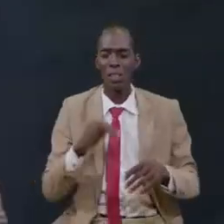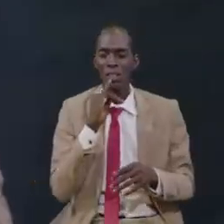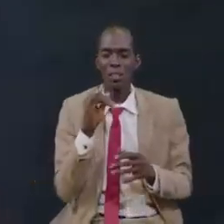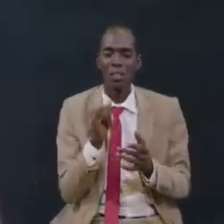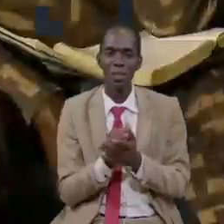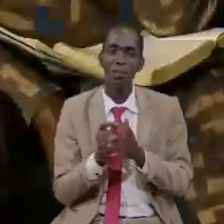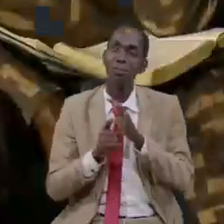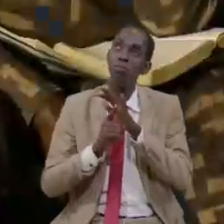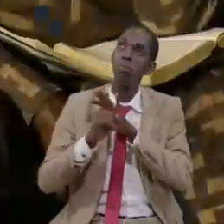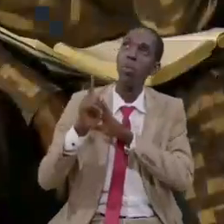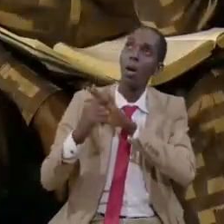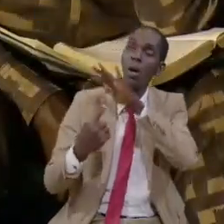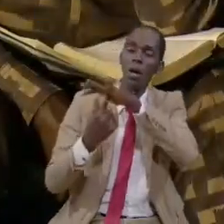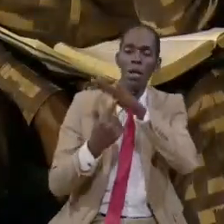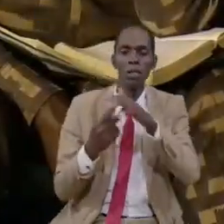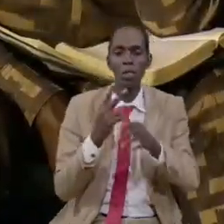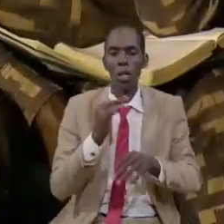come upon your life anymore.